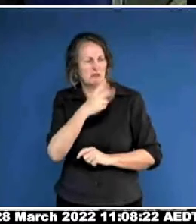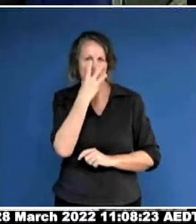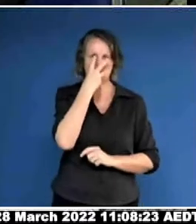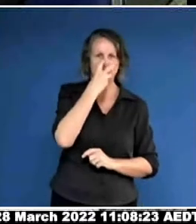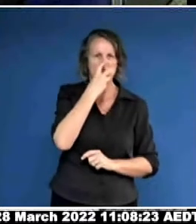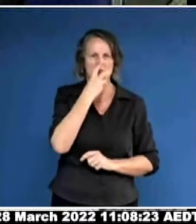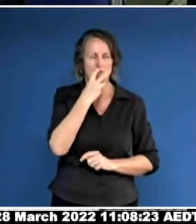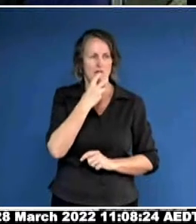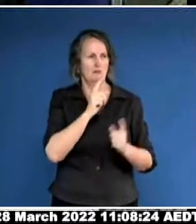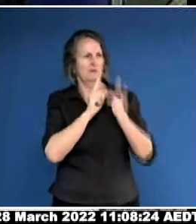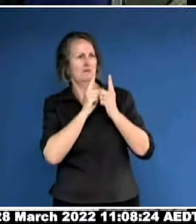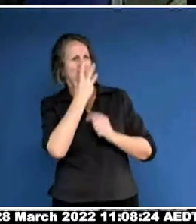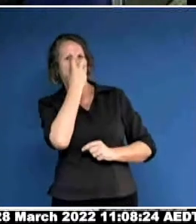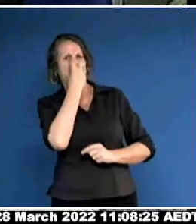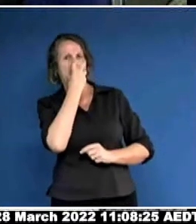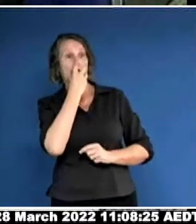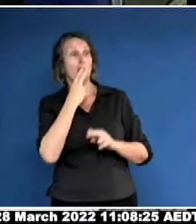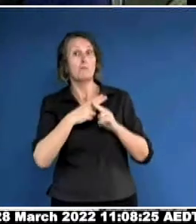face for everyone else.